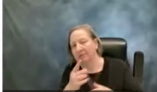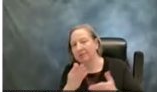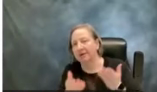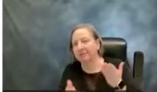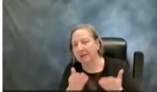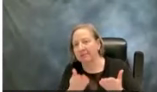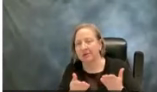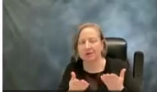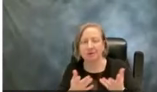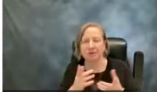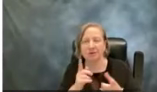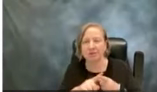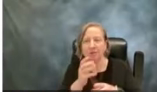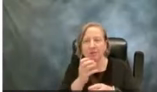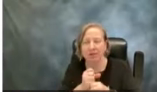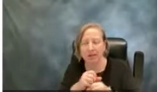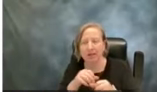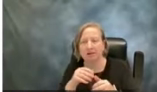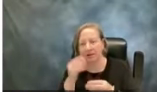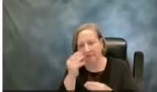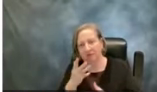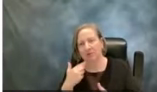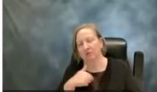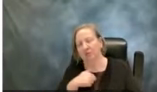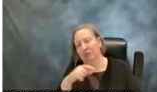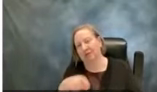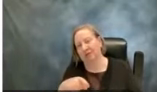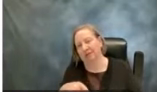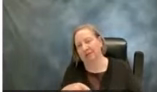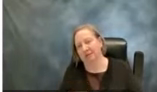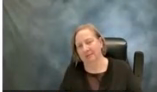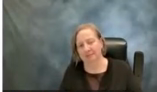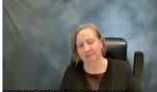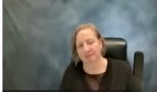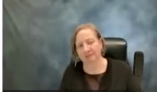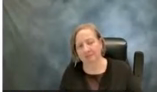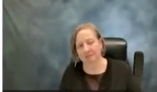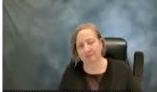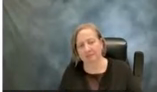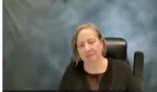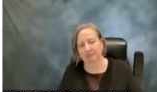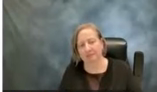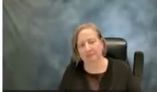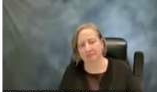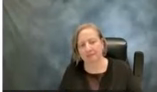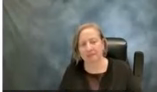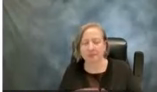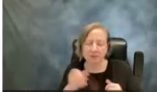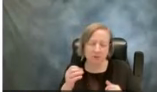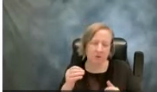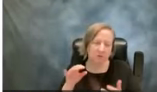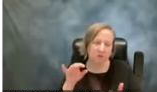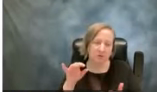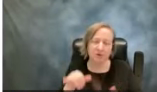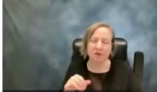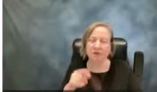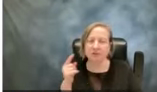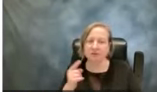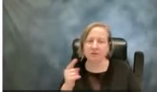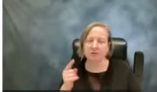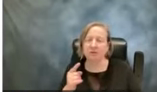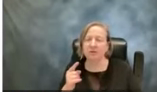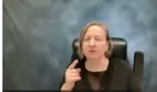to be able to gain information that we need, plus or minus. So that's something